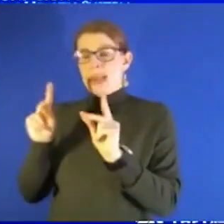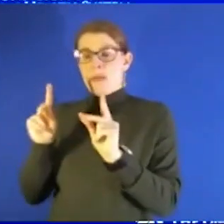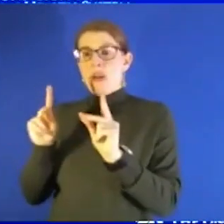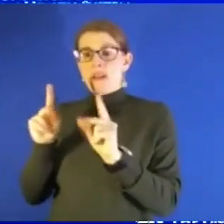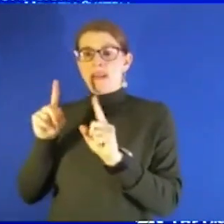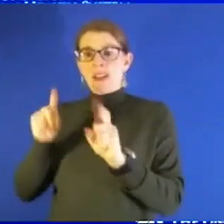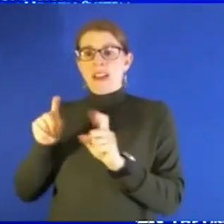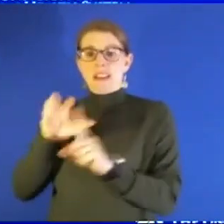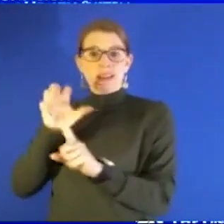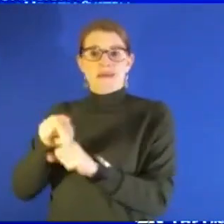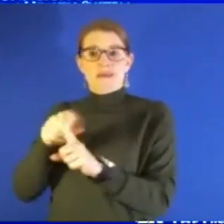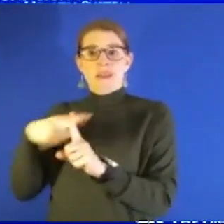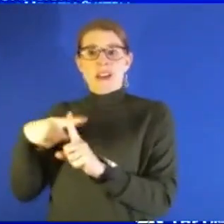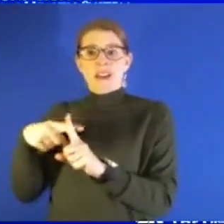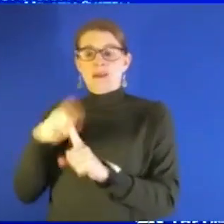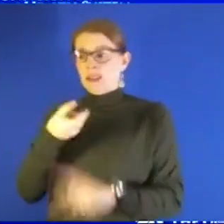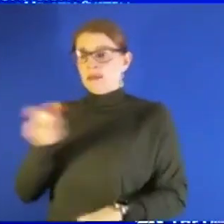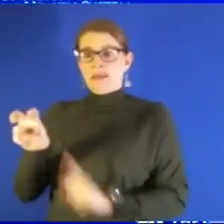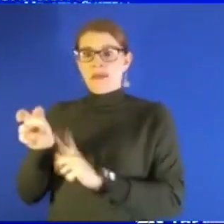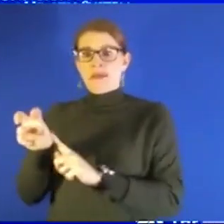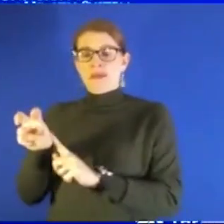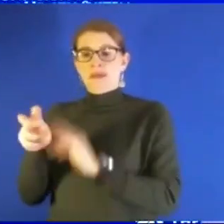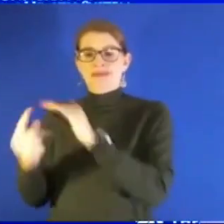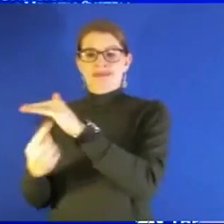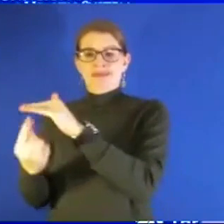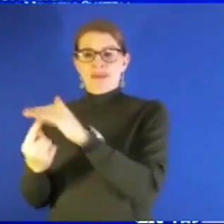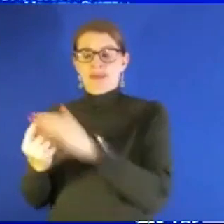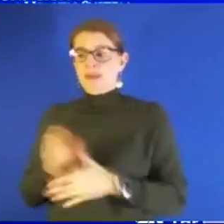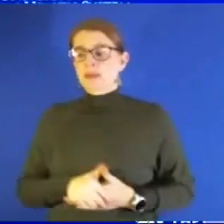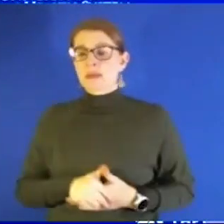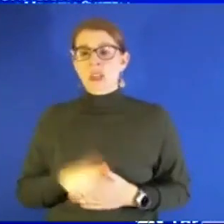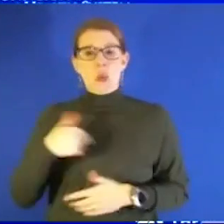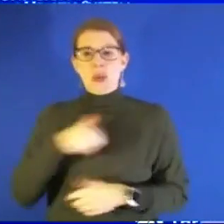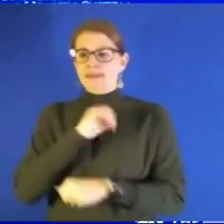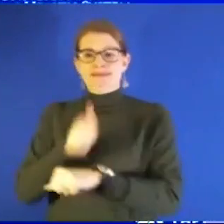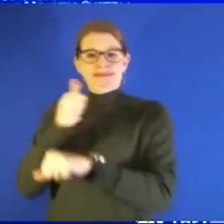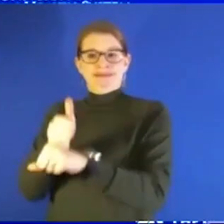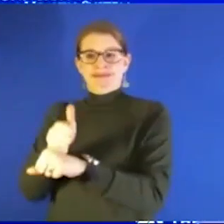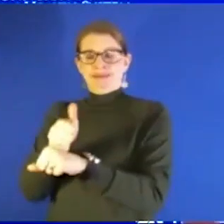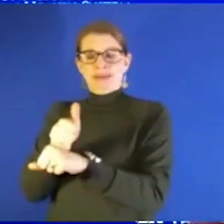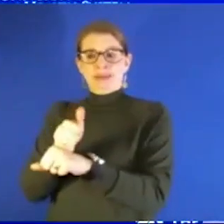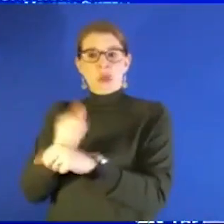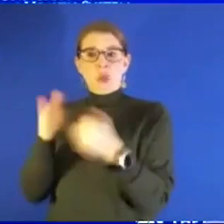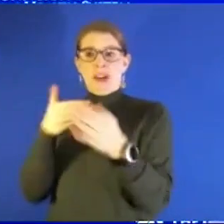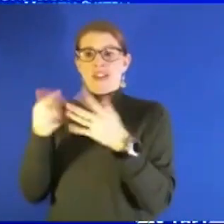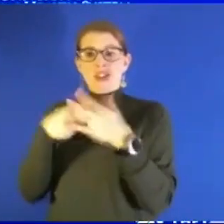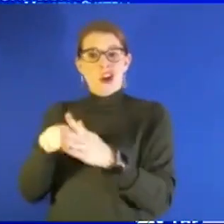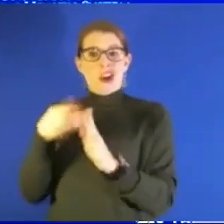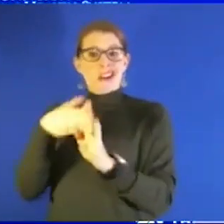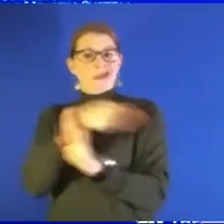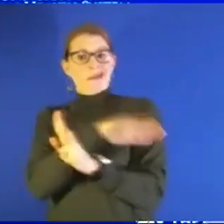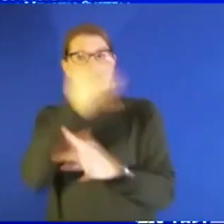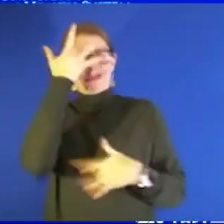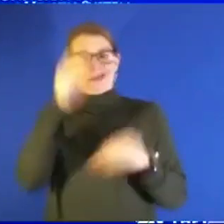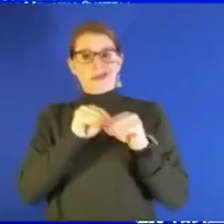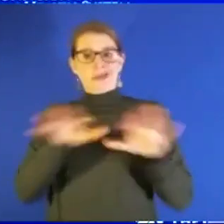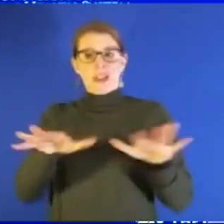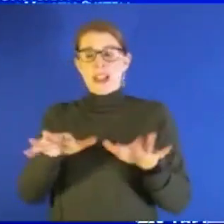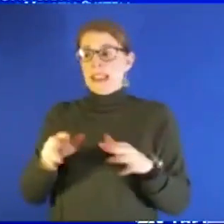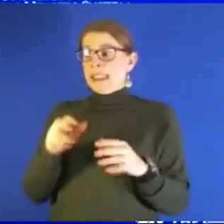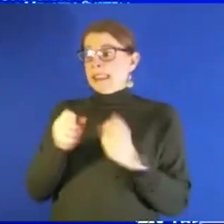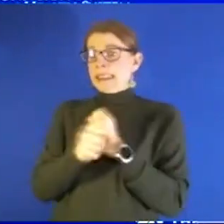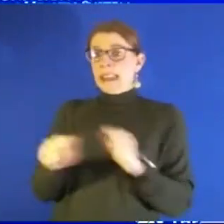in place, those systems that have been refined since the start of the pandemic, and really there is no safer place to come for a procedure, to come to